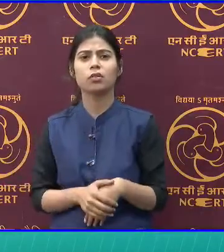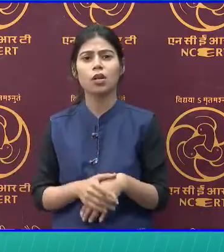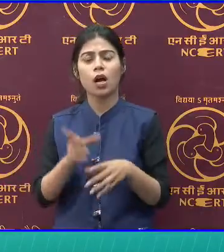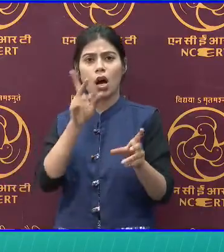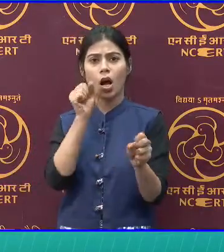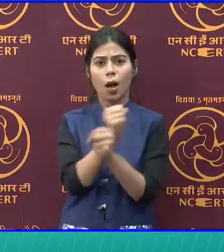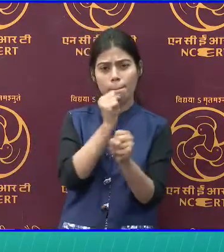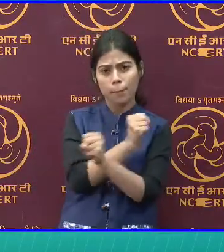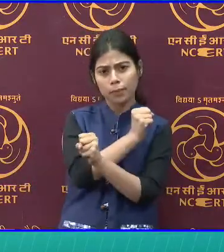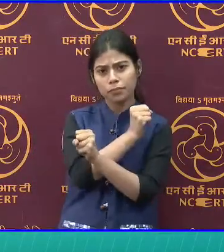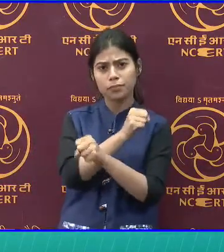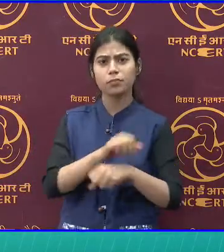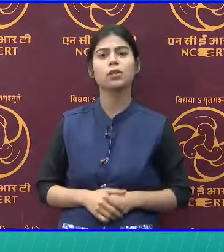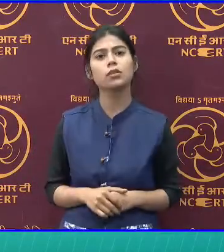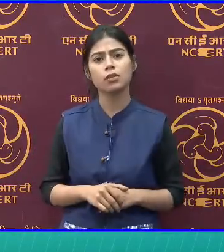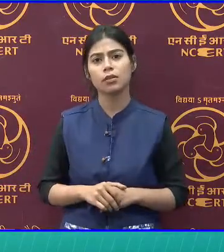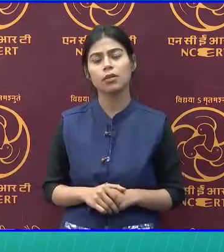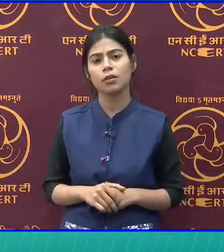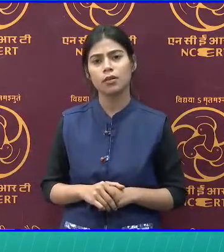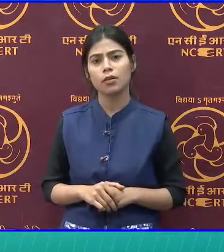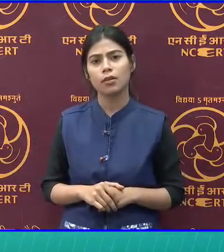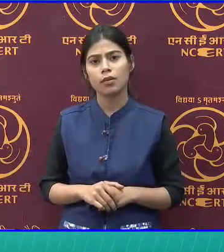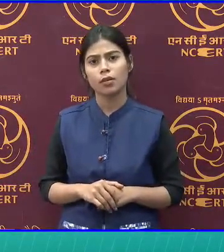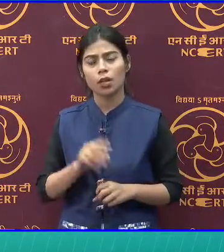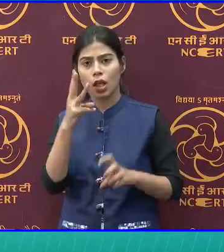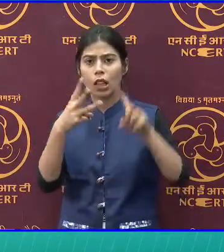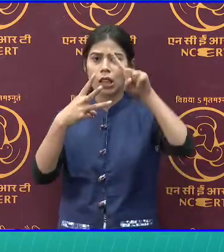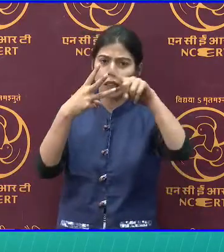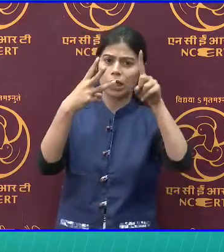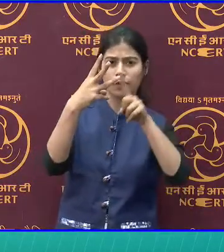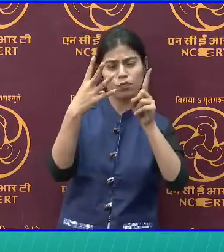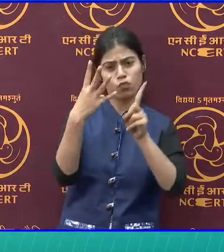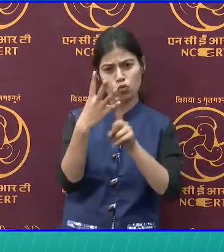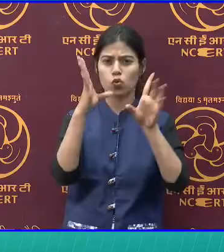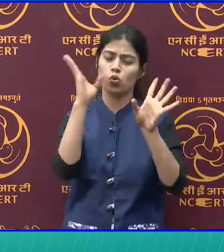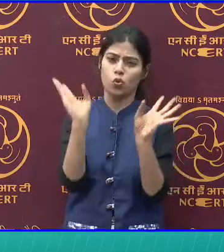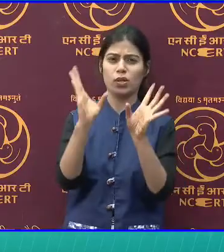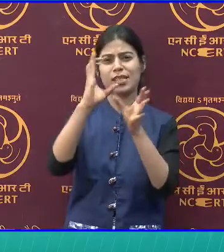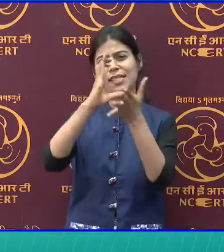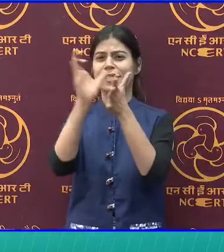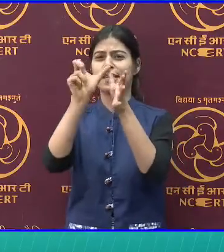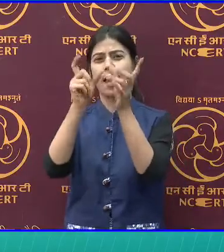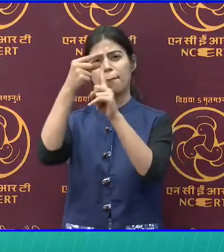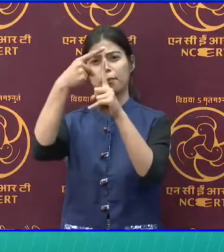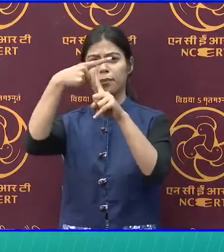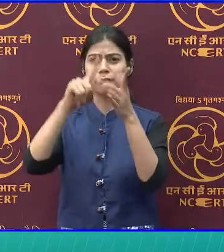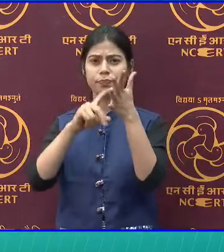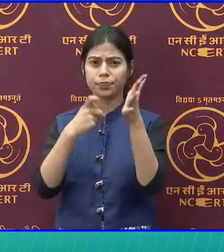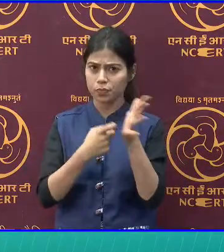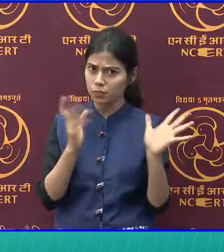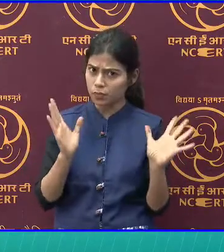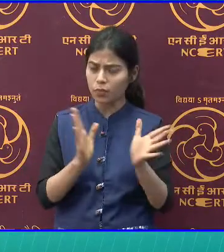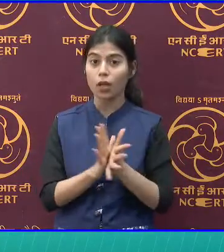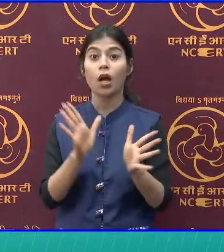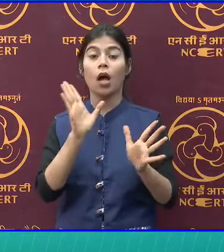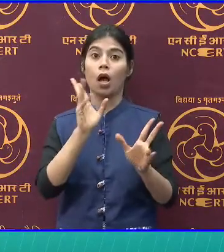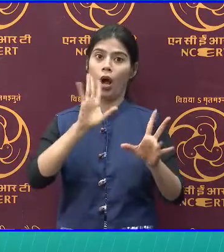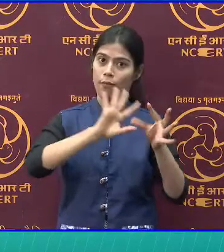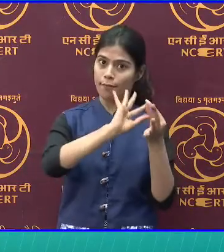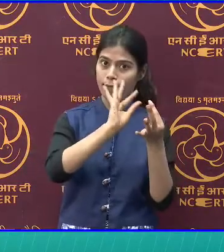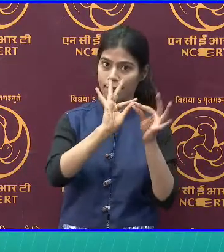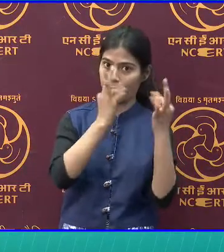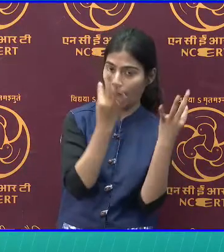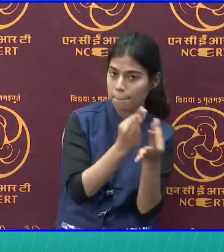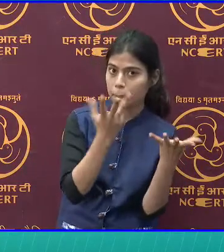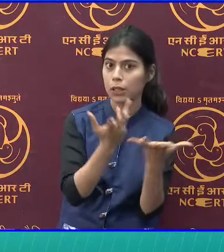so this theme also has 3-4 chapters, and so from family, from community, and then